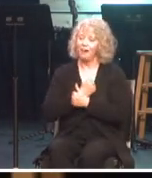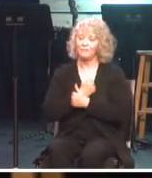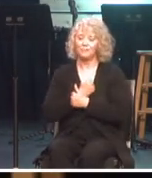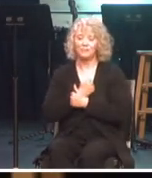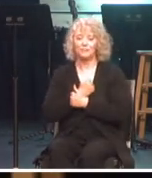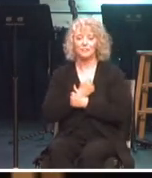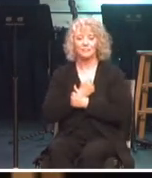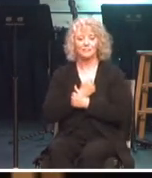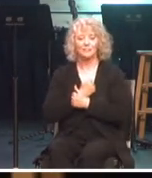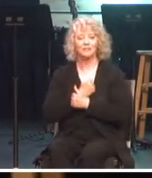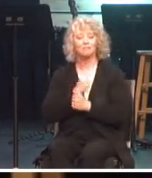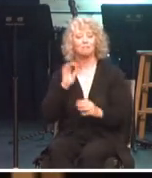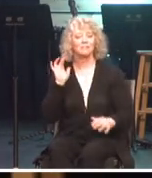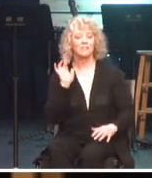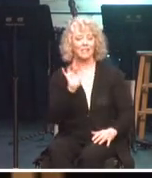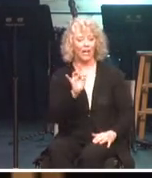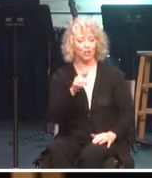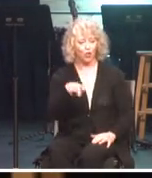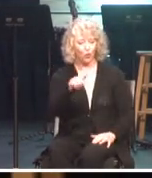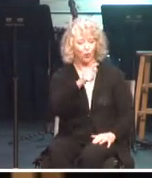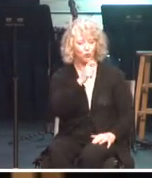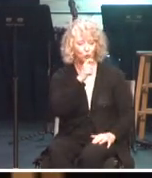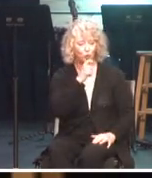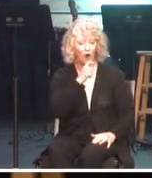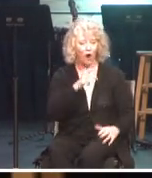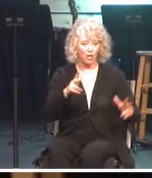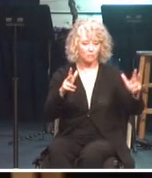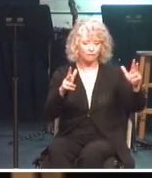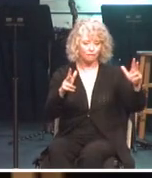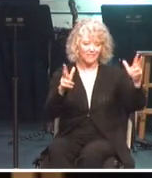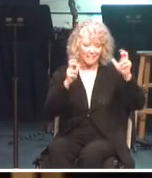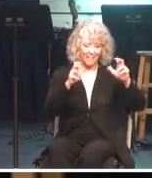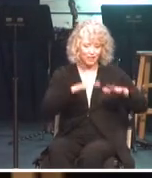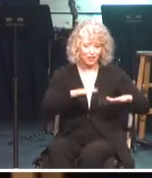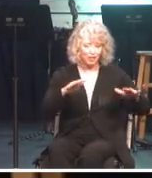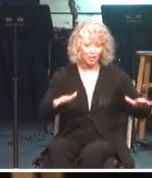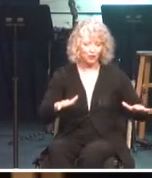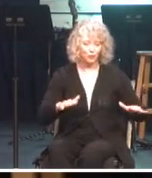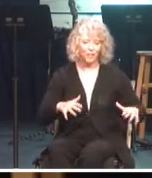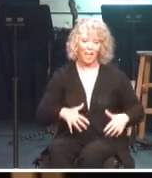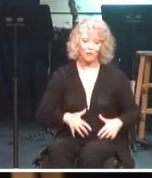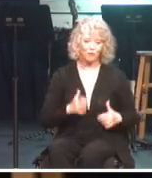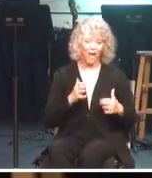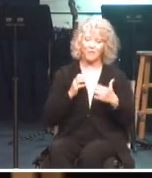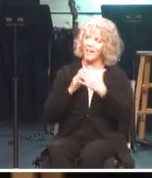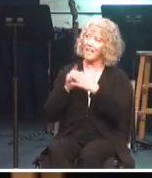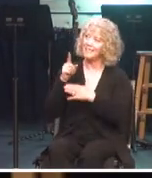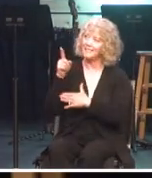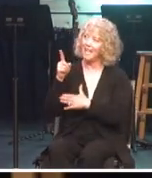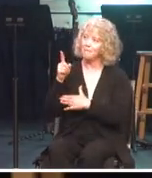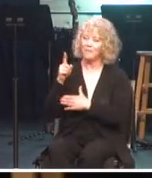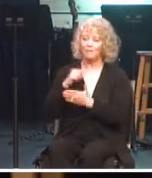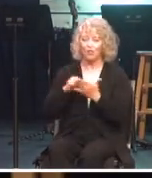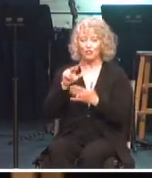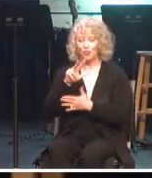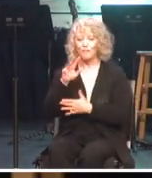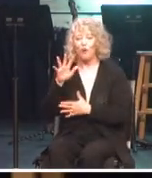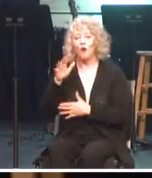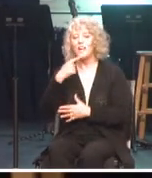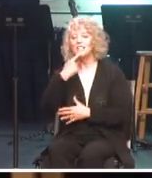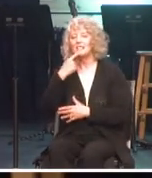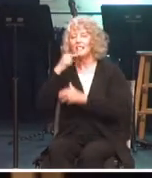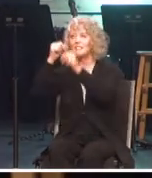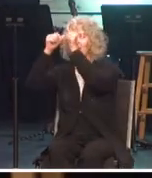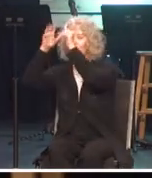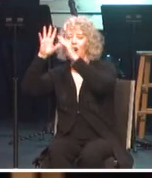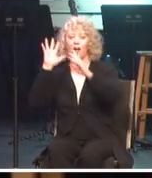children of the devil, what can happen to them if God chooses? Verse 44, the Father draws. The